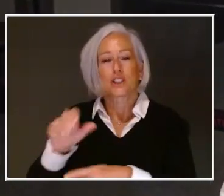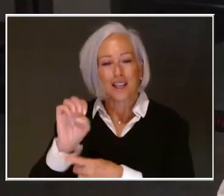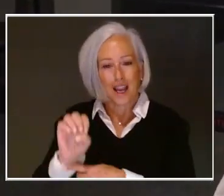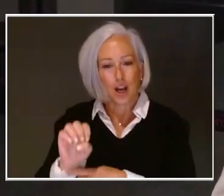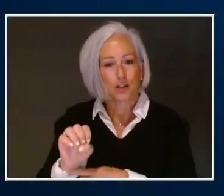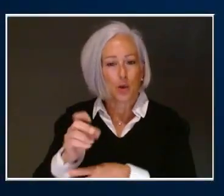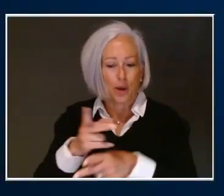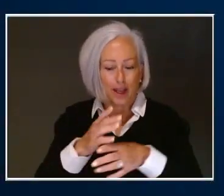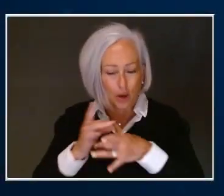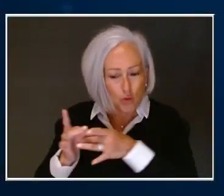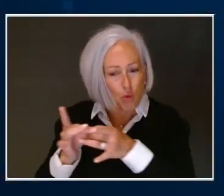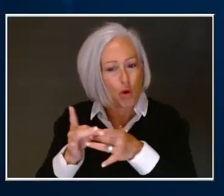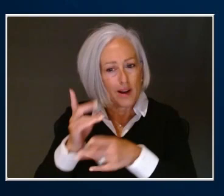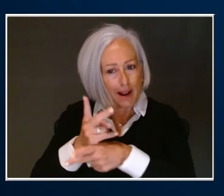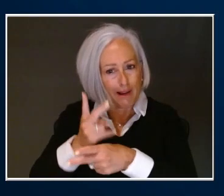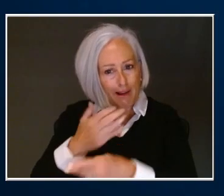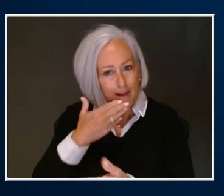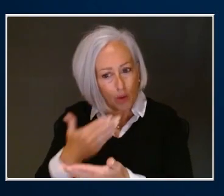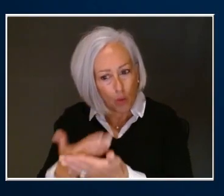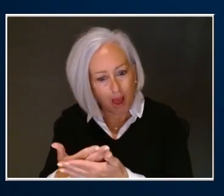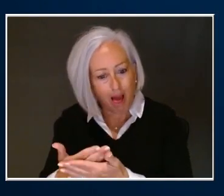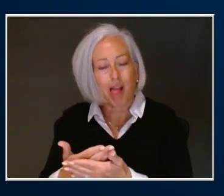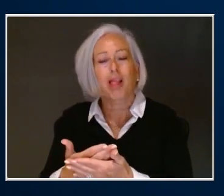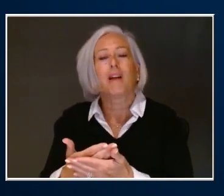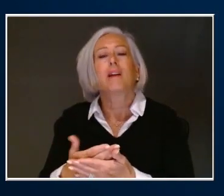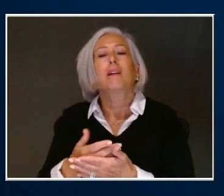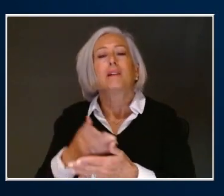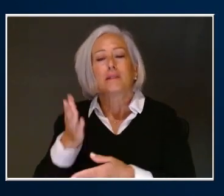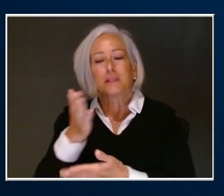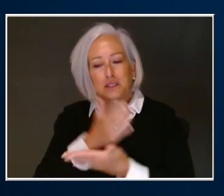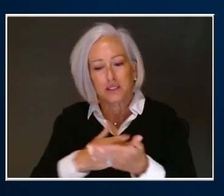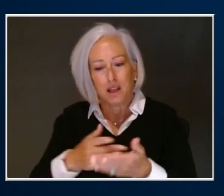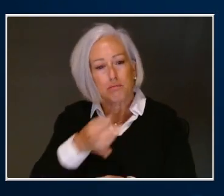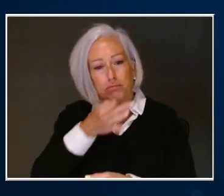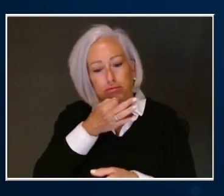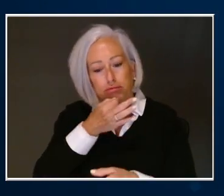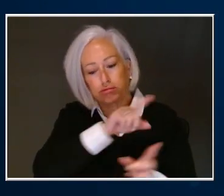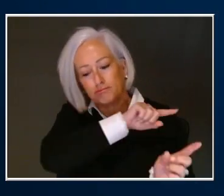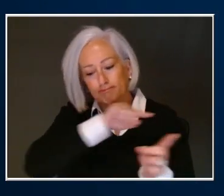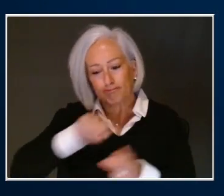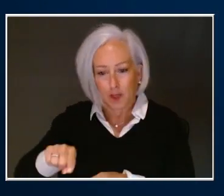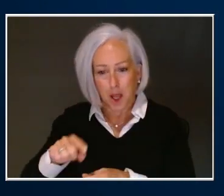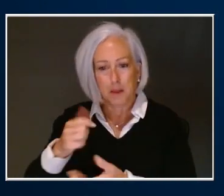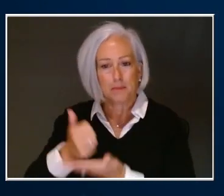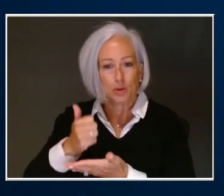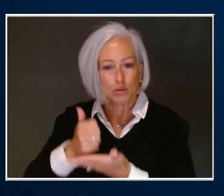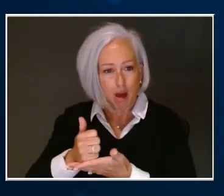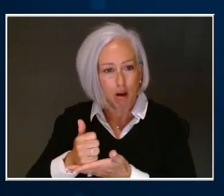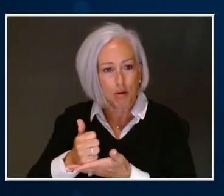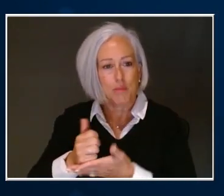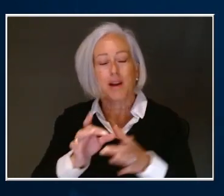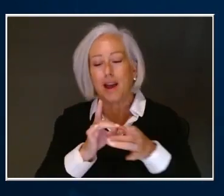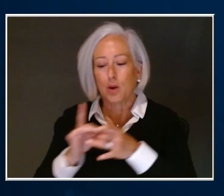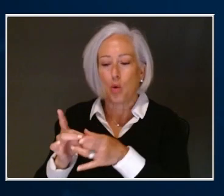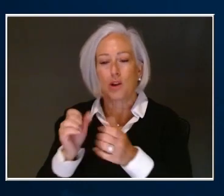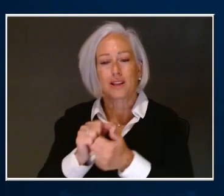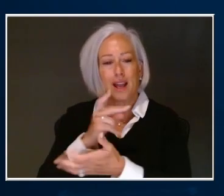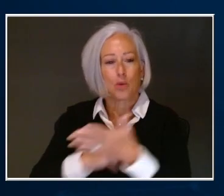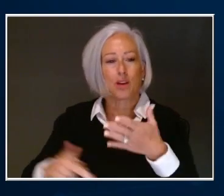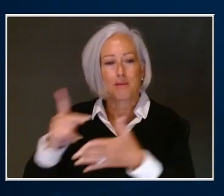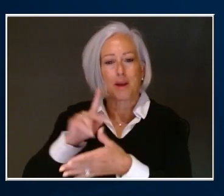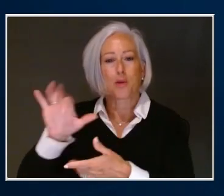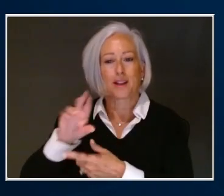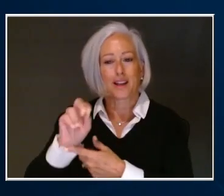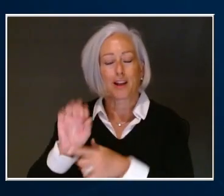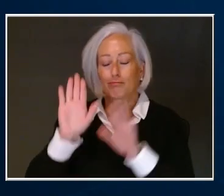the expertise from the emergency department to the urgent care services, and also coordinate with primary care. So great all around. So you're